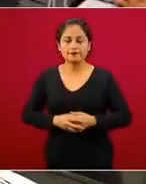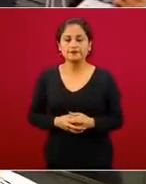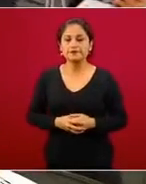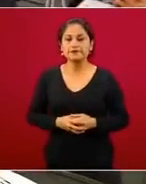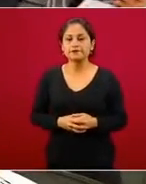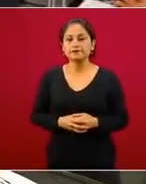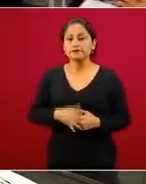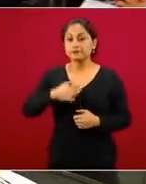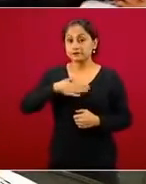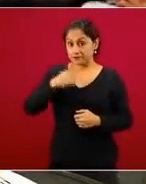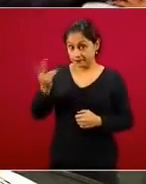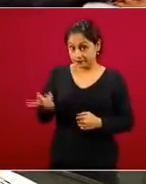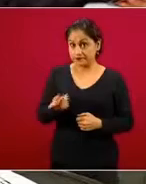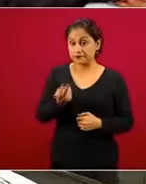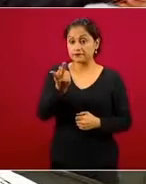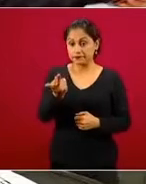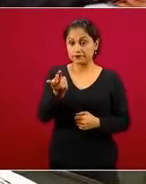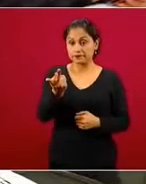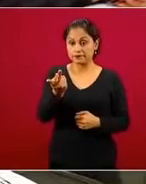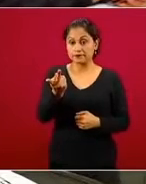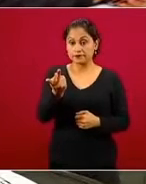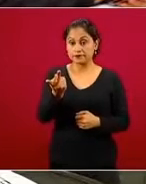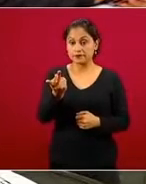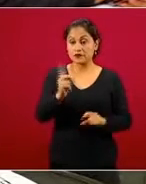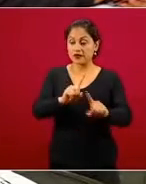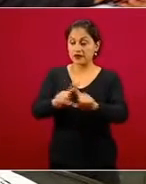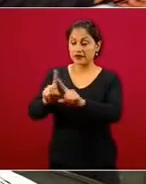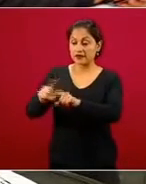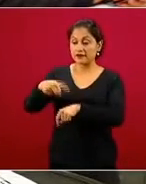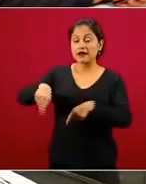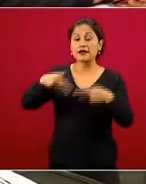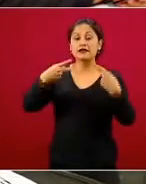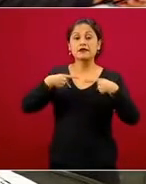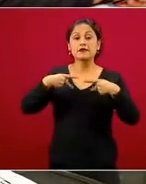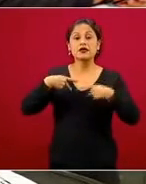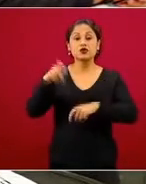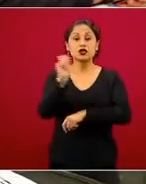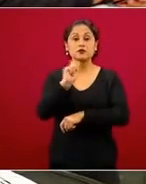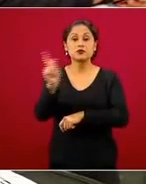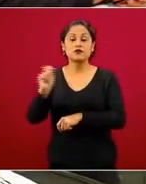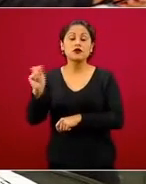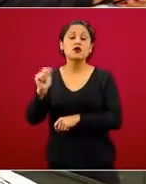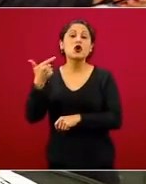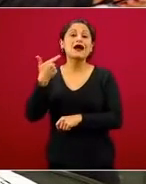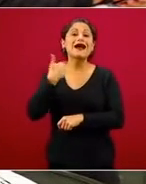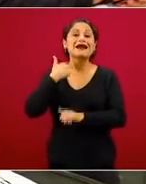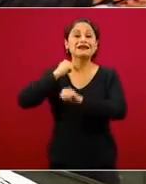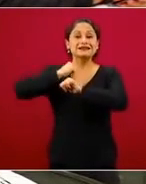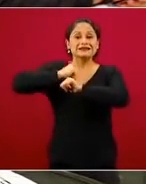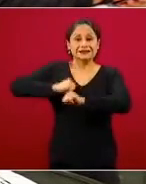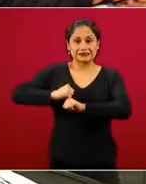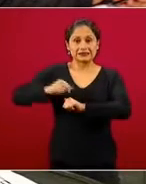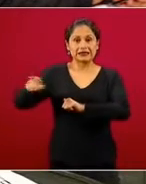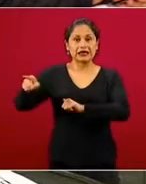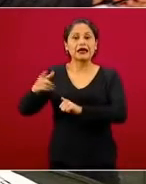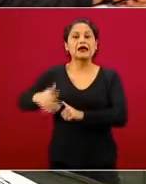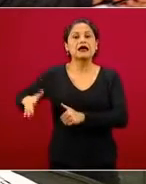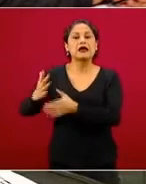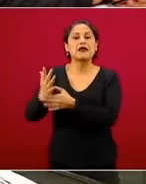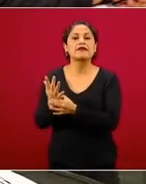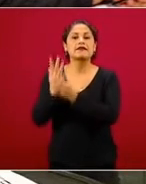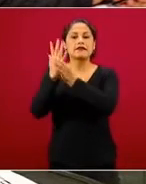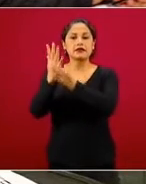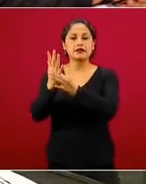colleagues will understand. My first question is this. The specialists are saying